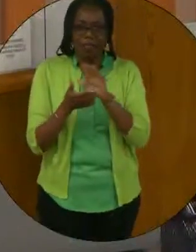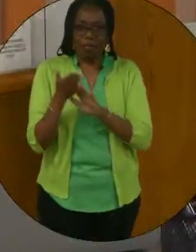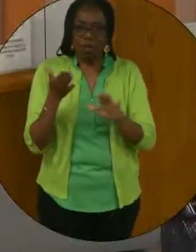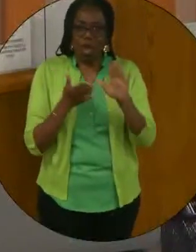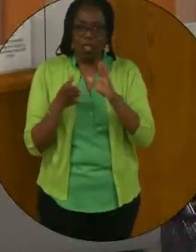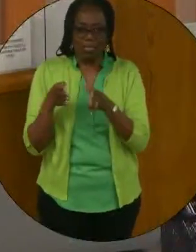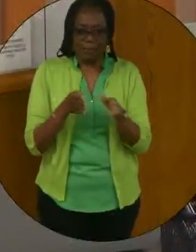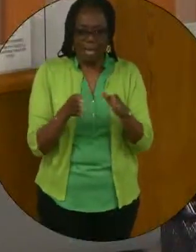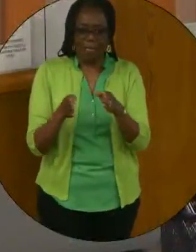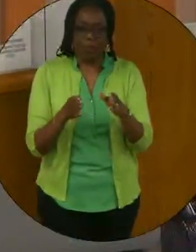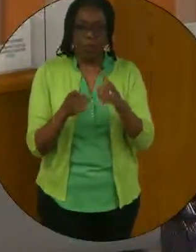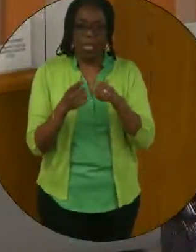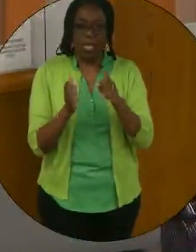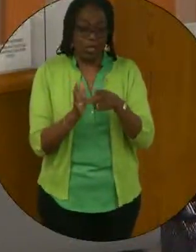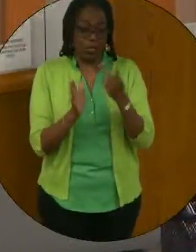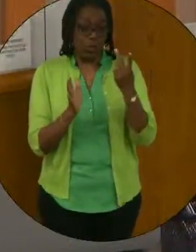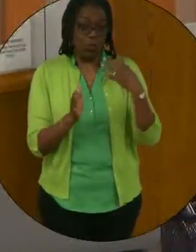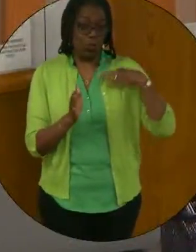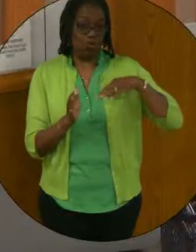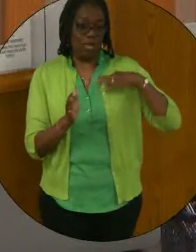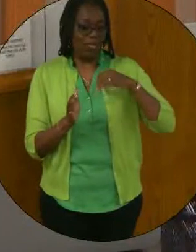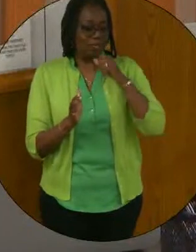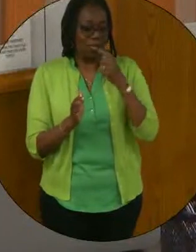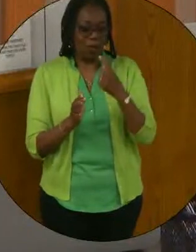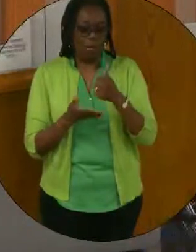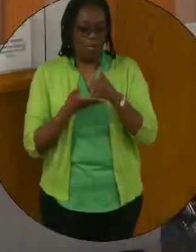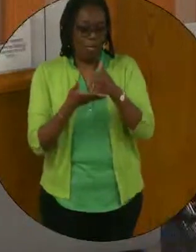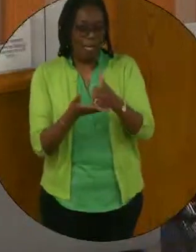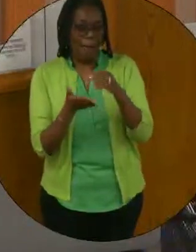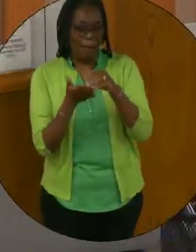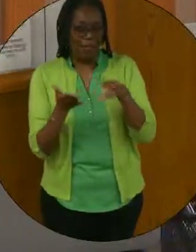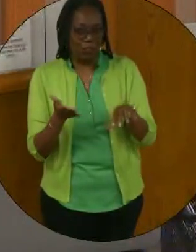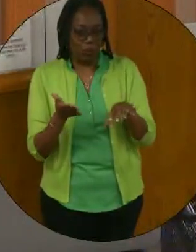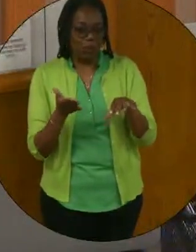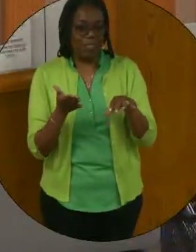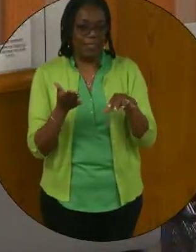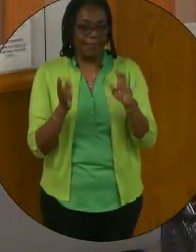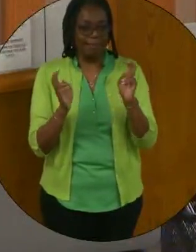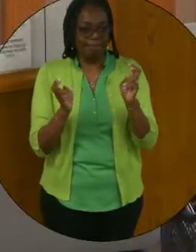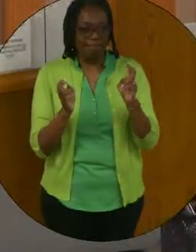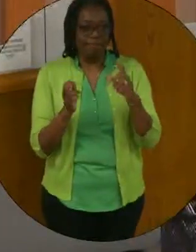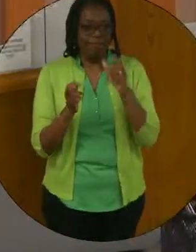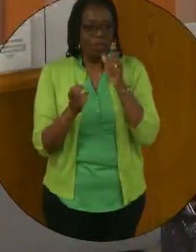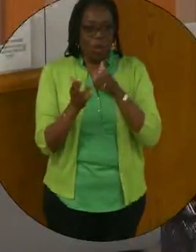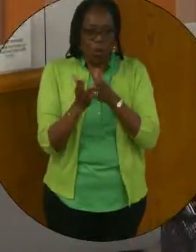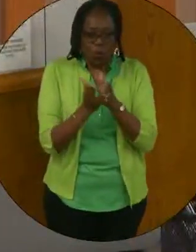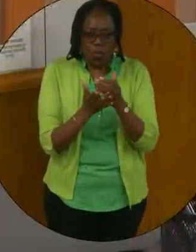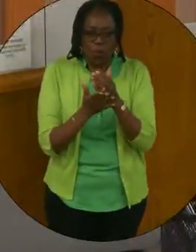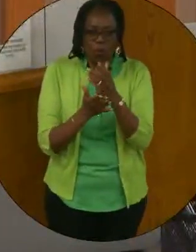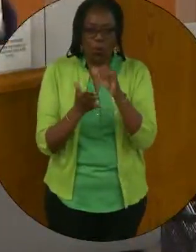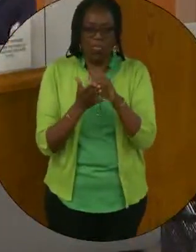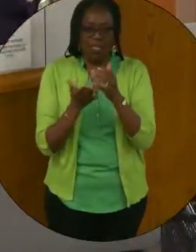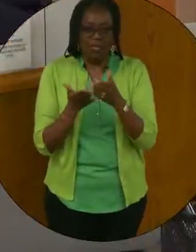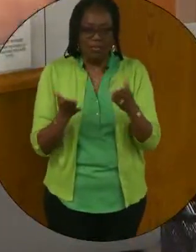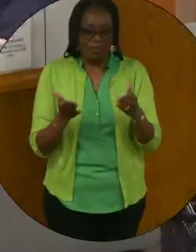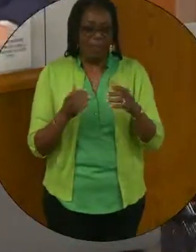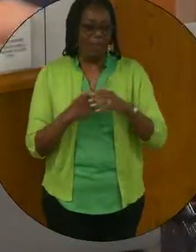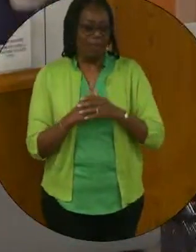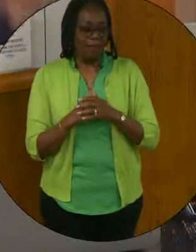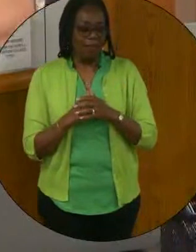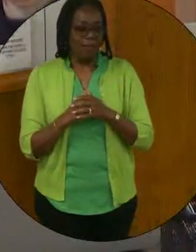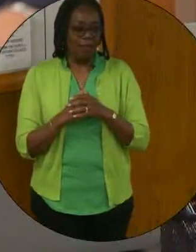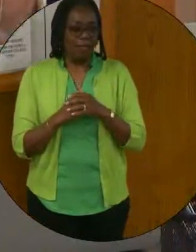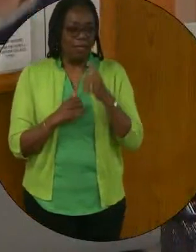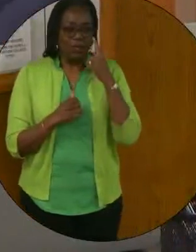is one piece, but it does not help a student walk through the very intricate steps, especially if it's a first-generation student,